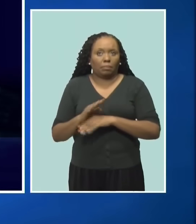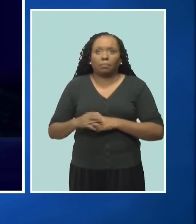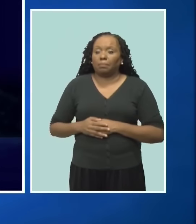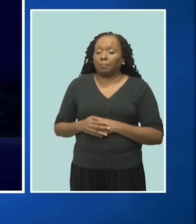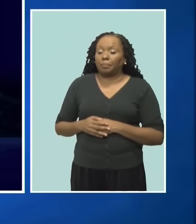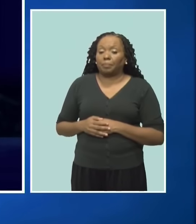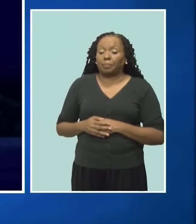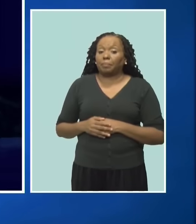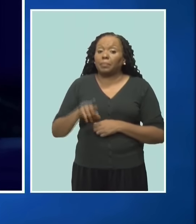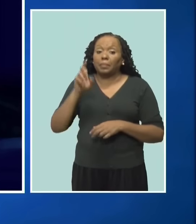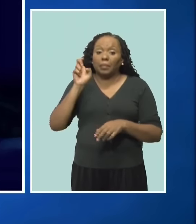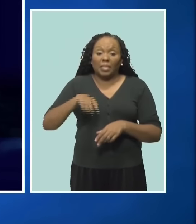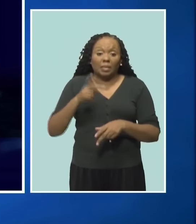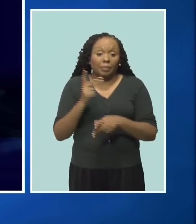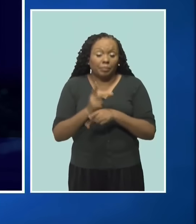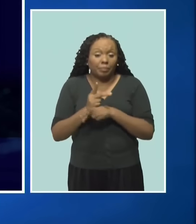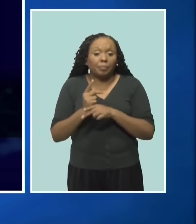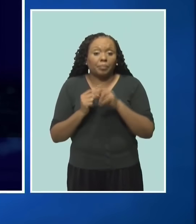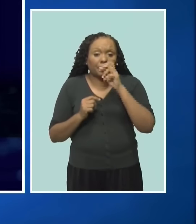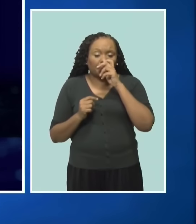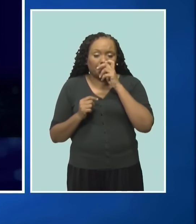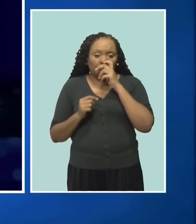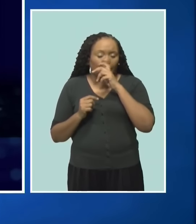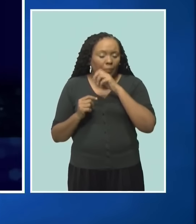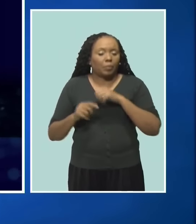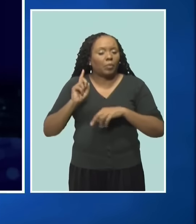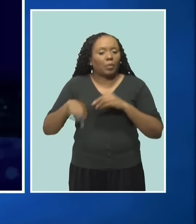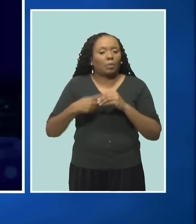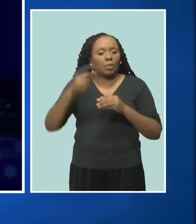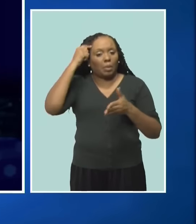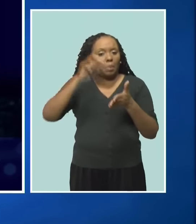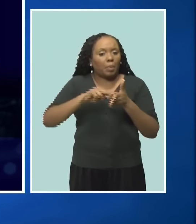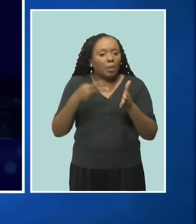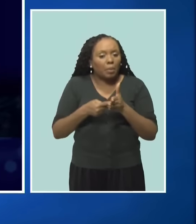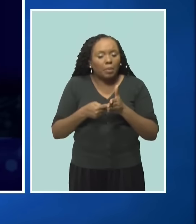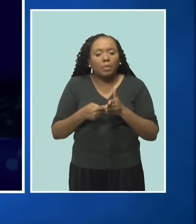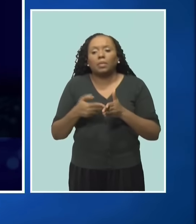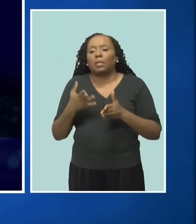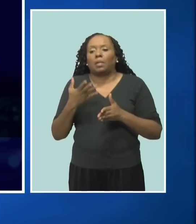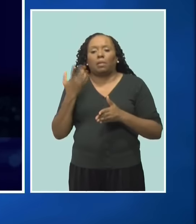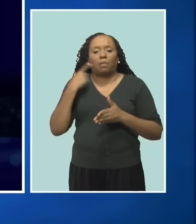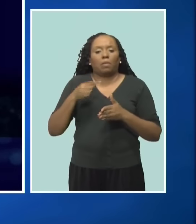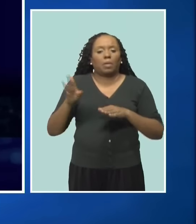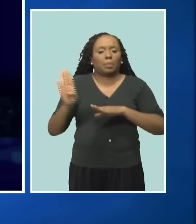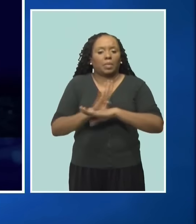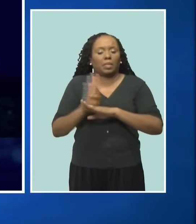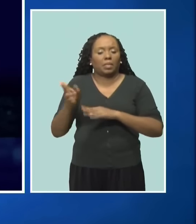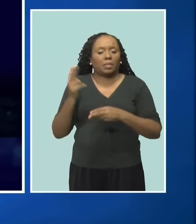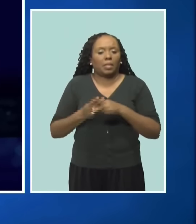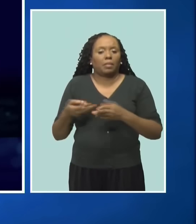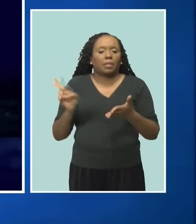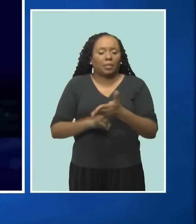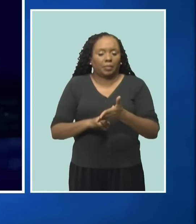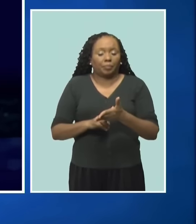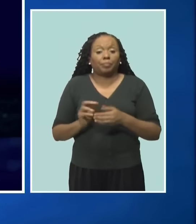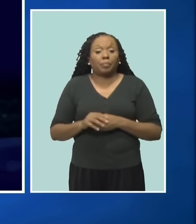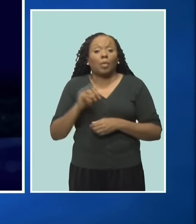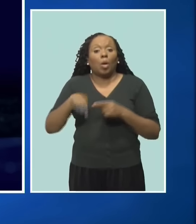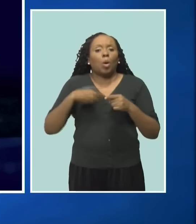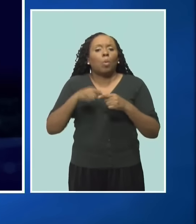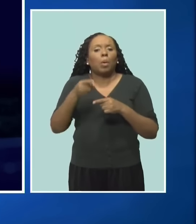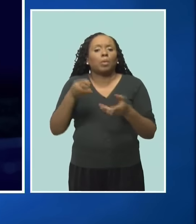remain vigilant and informed about the purpose and limitations of business name registration. Registering a business name